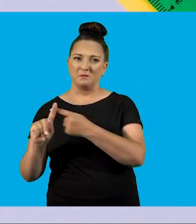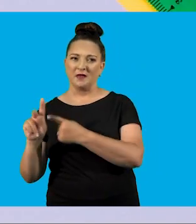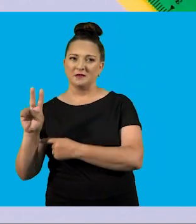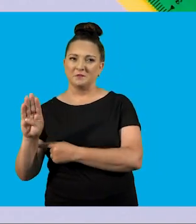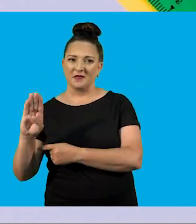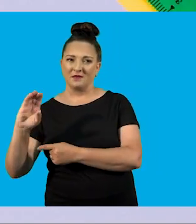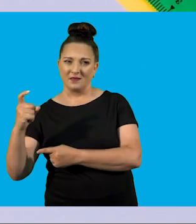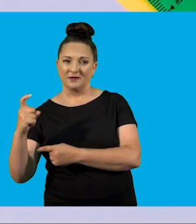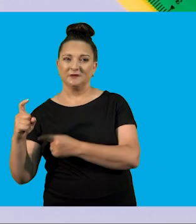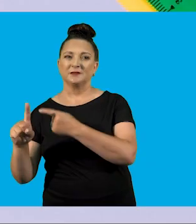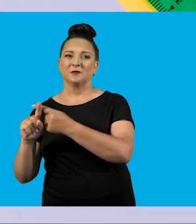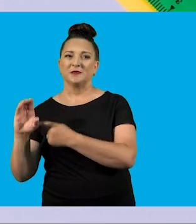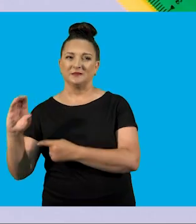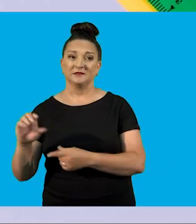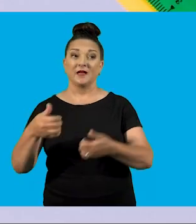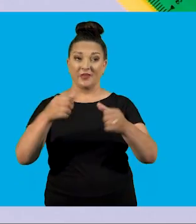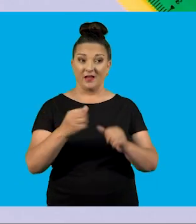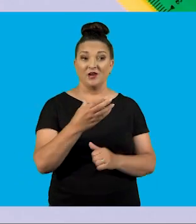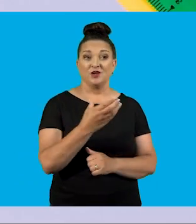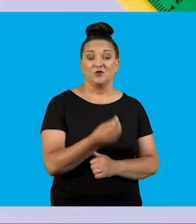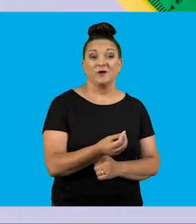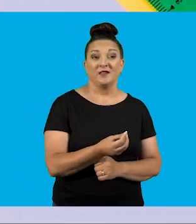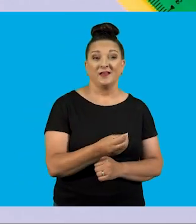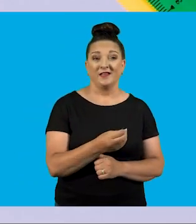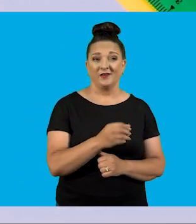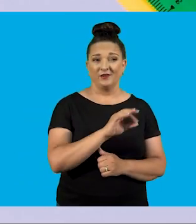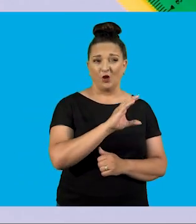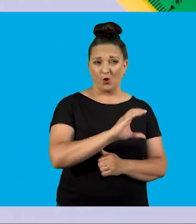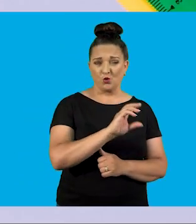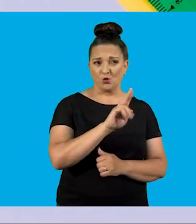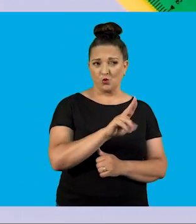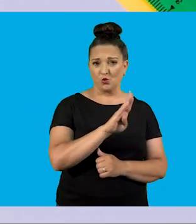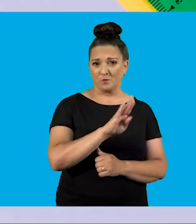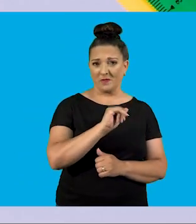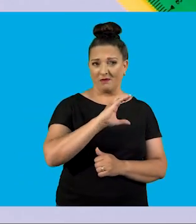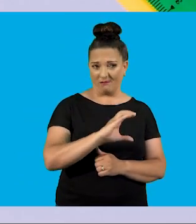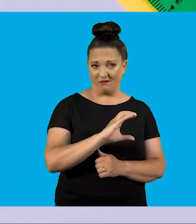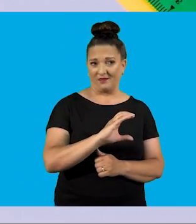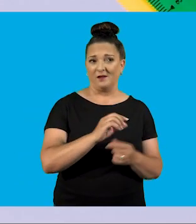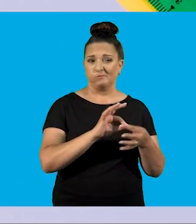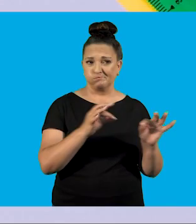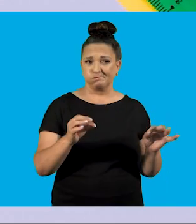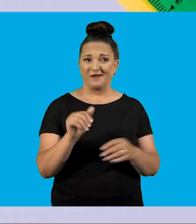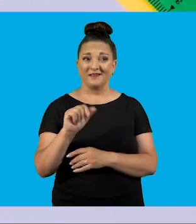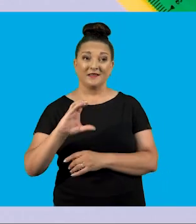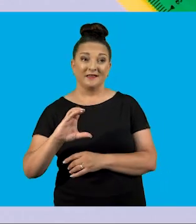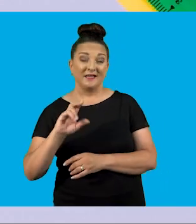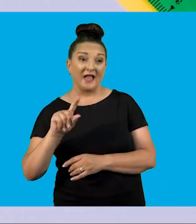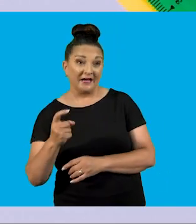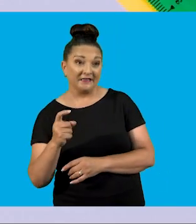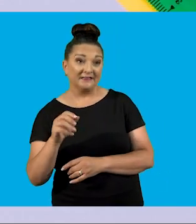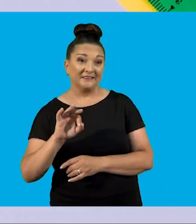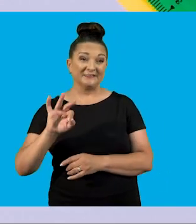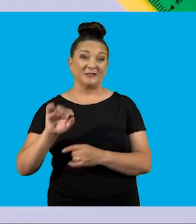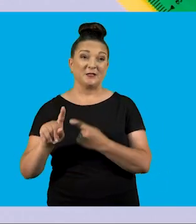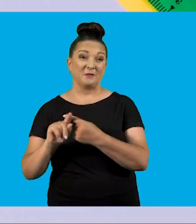plus c. And we have cubic expressions, ax cubed plus bx squared plus cx plus c.